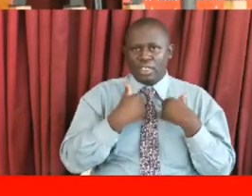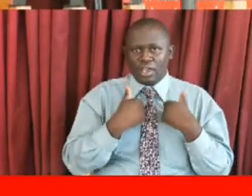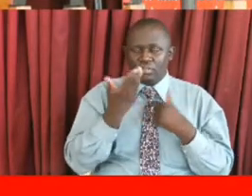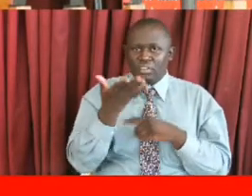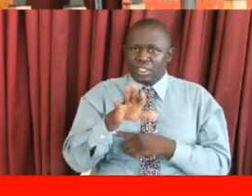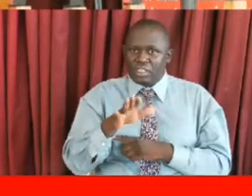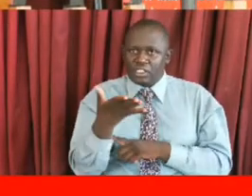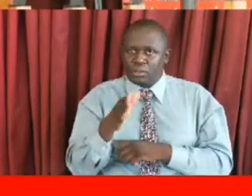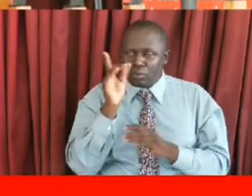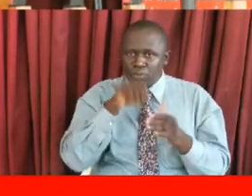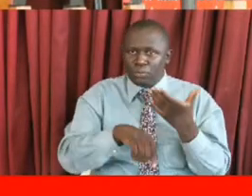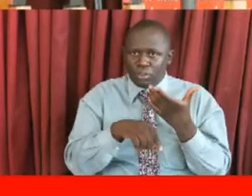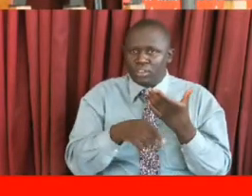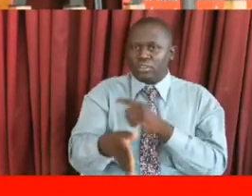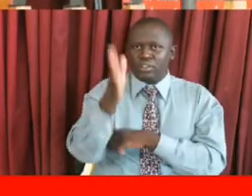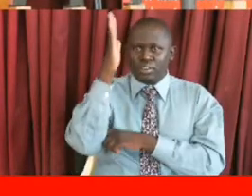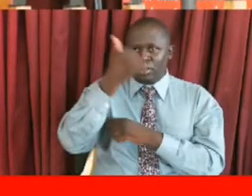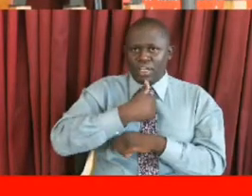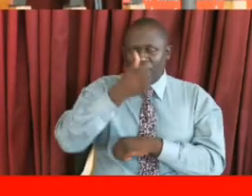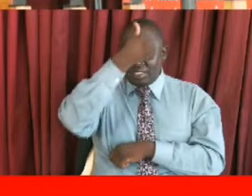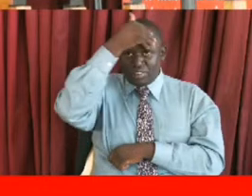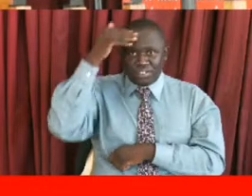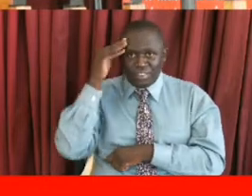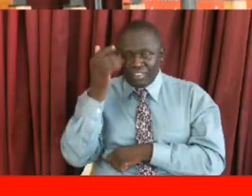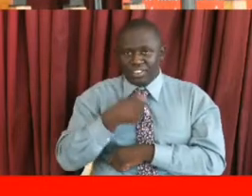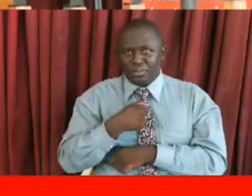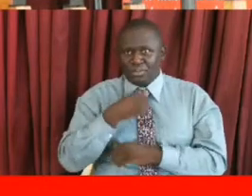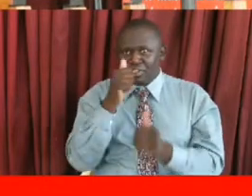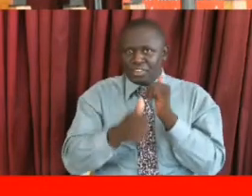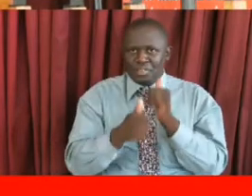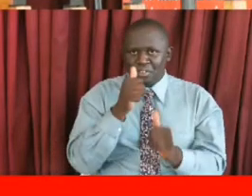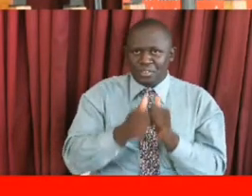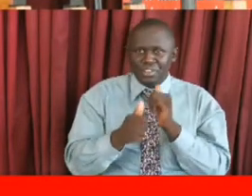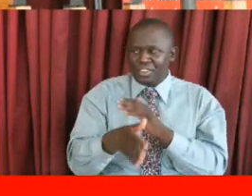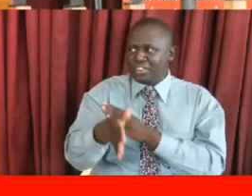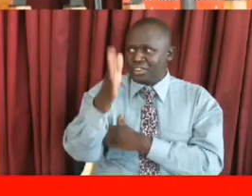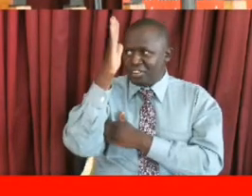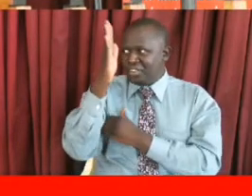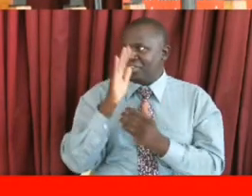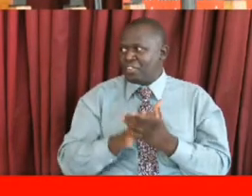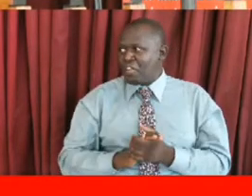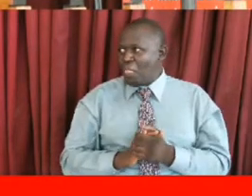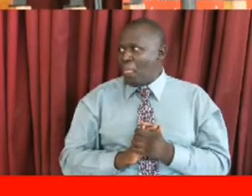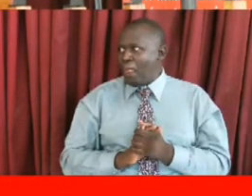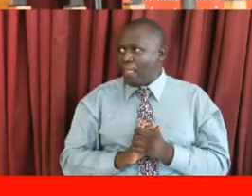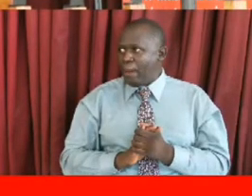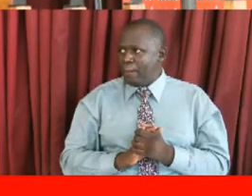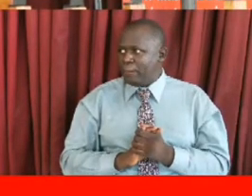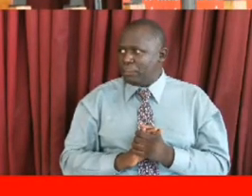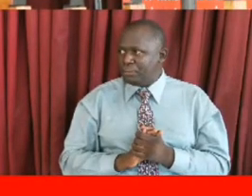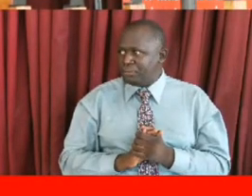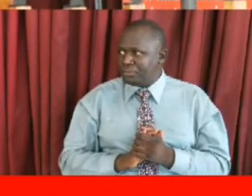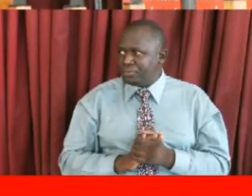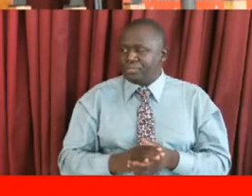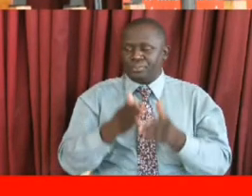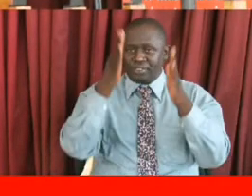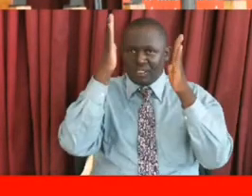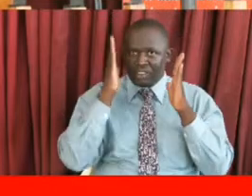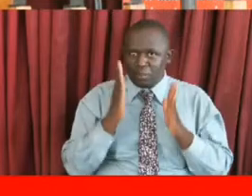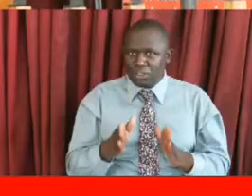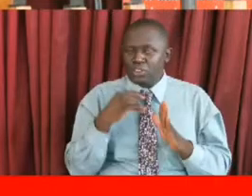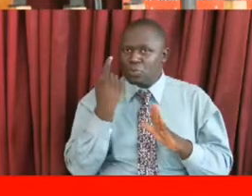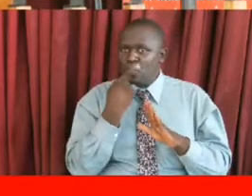forgotten which God which God the one who is supervising a